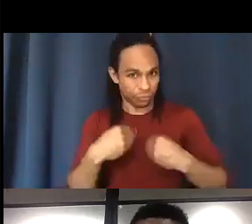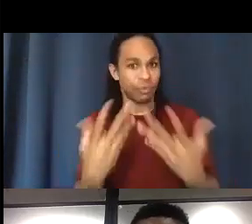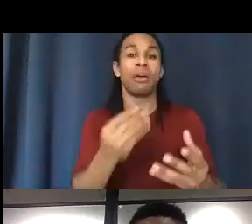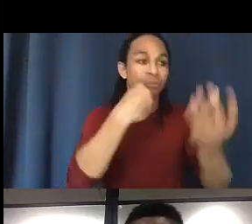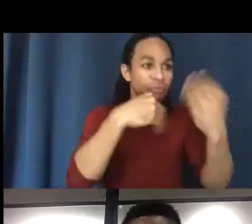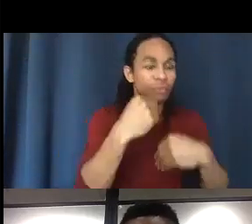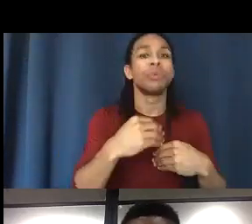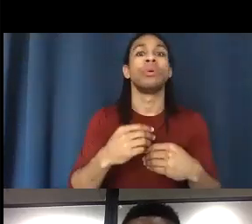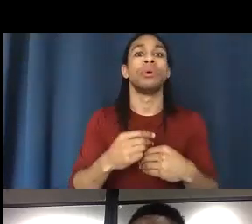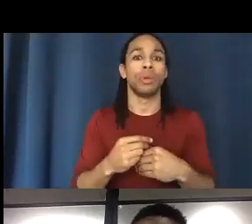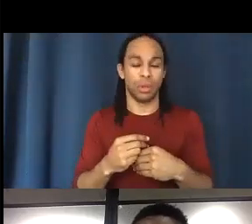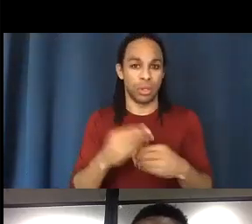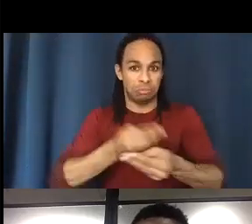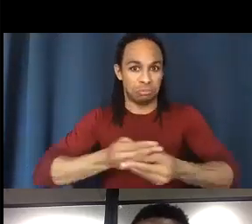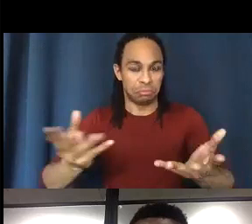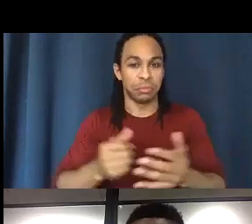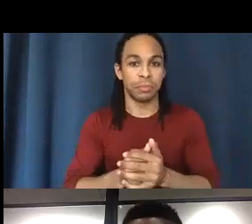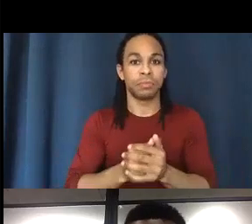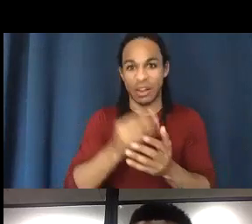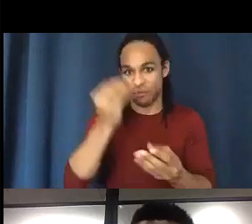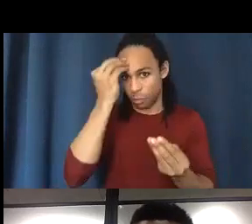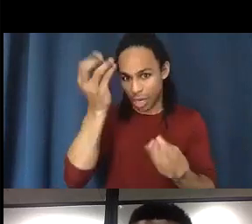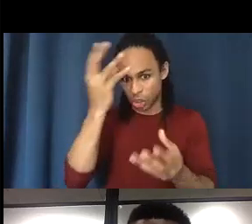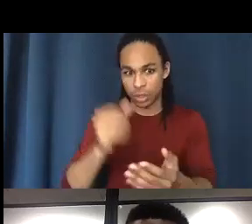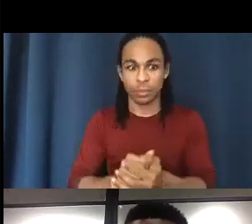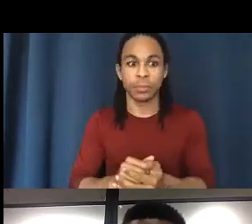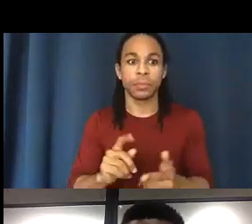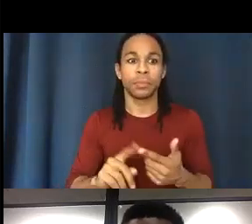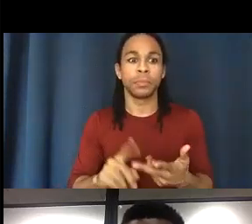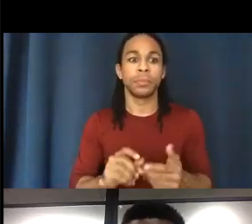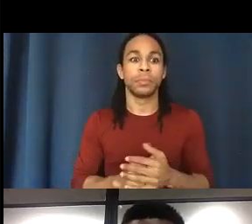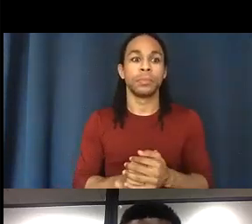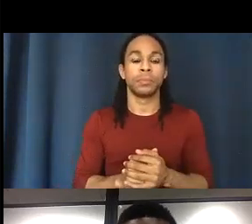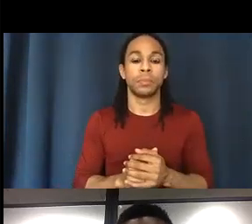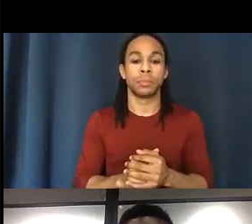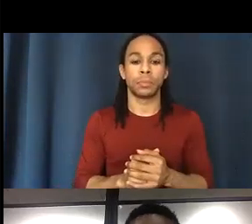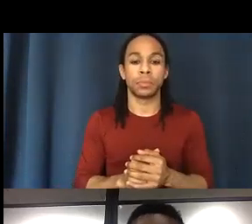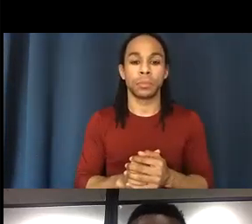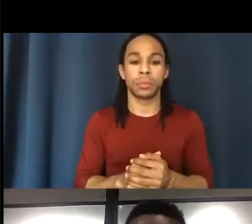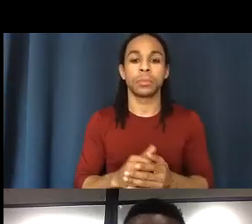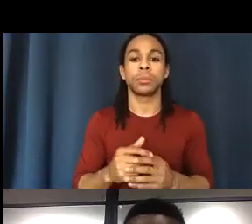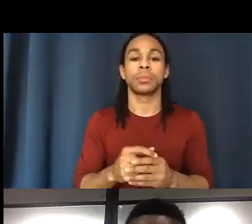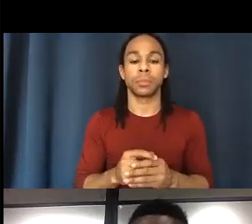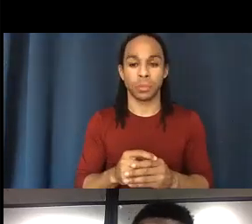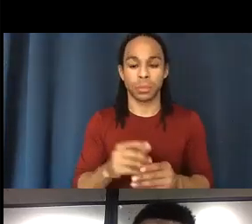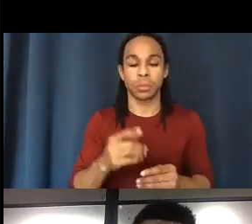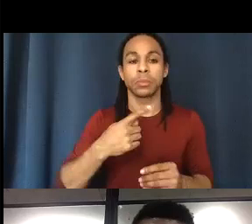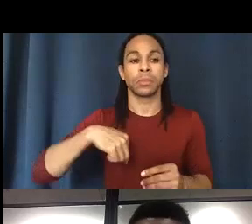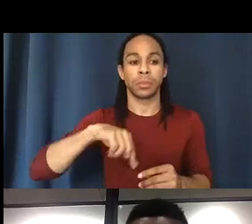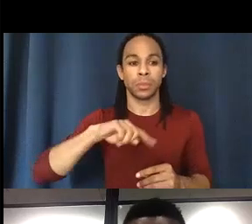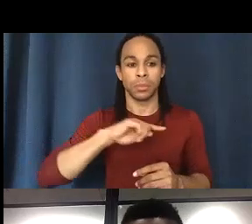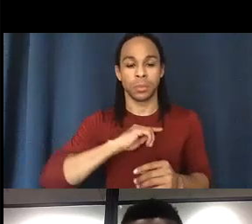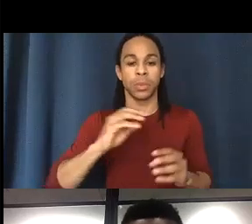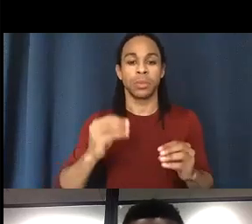Cairns. So poor and working class Cairns are partnered, as you can see in the logo. The CBD Cairn is a wealthy Cairn. It's a